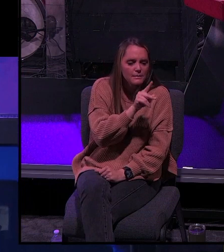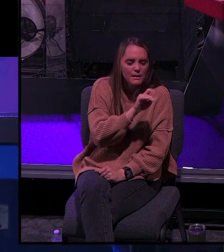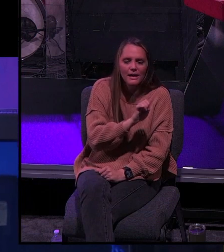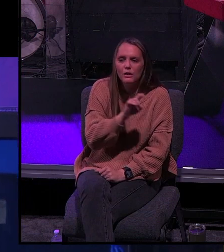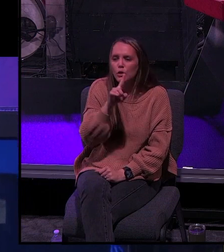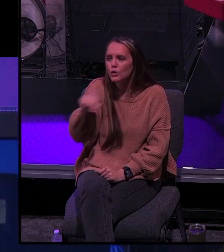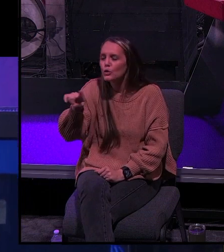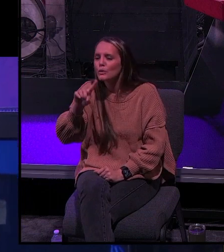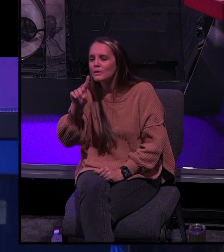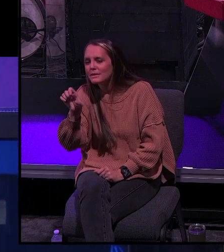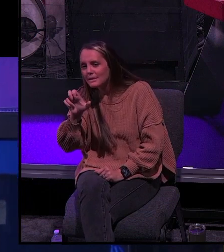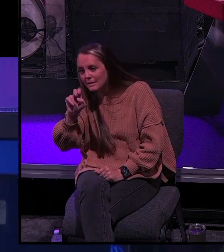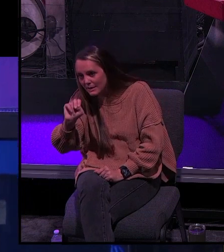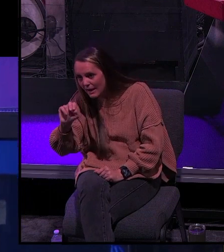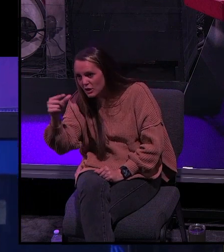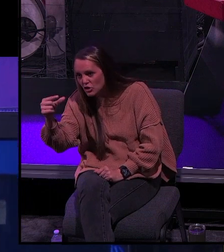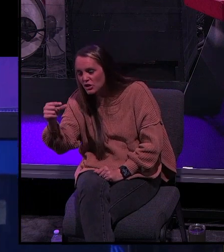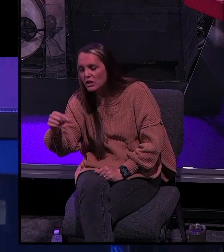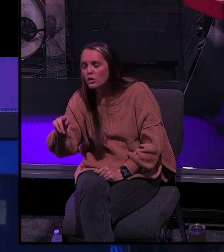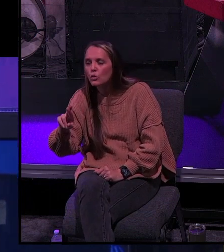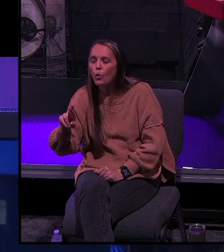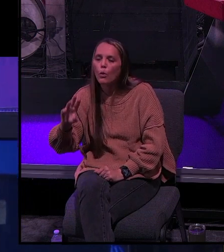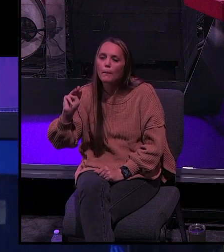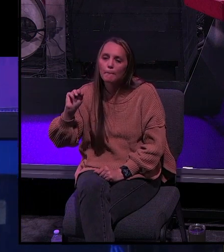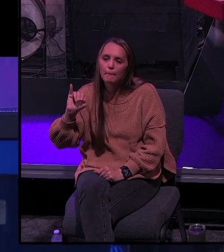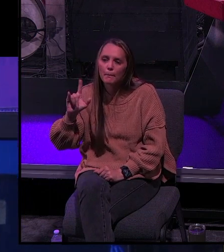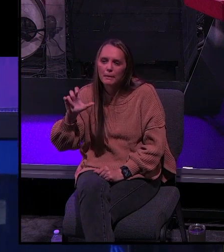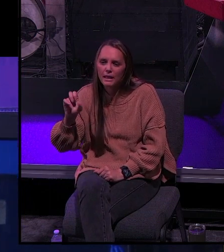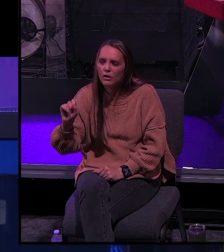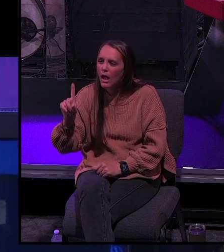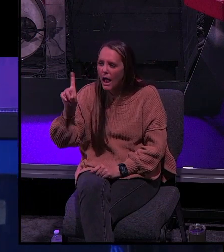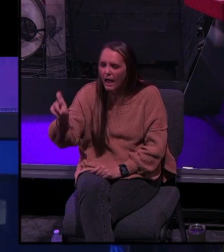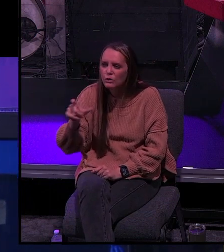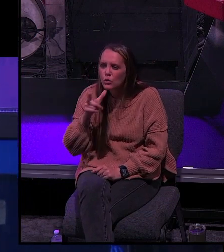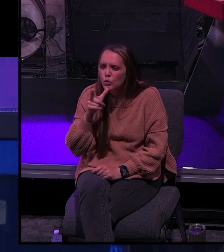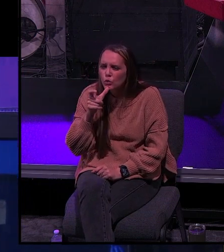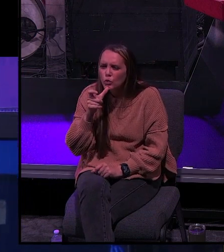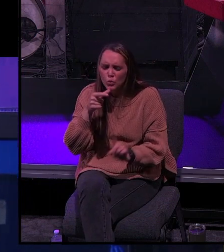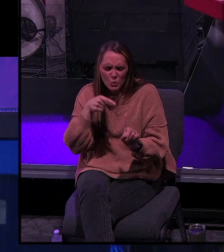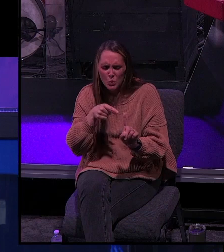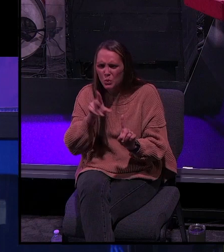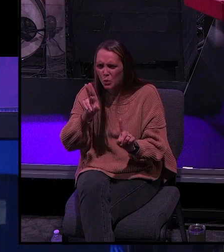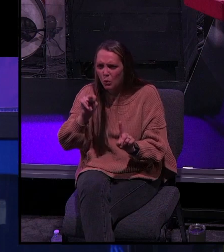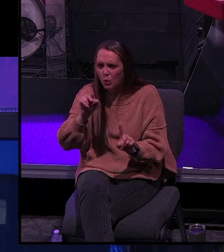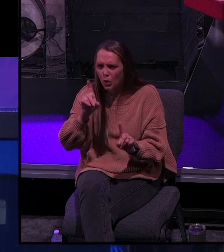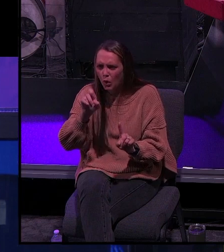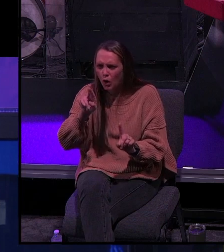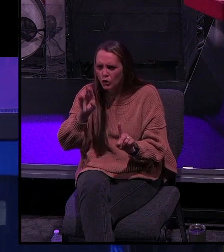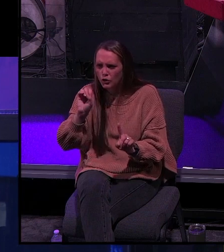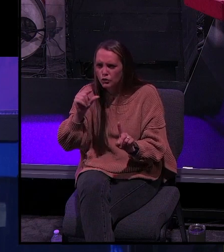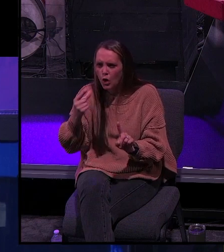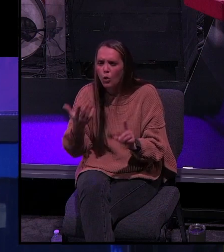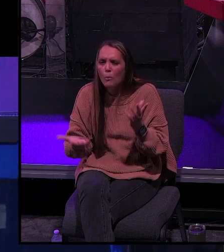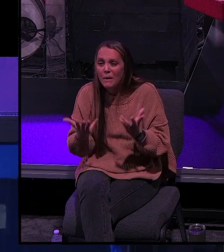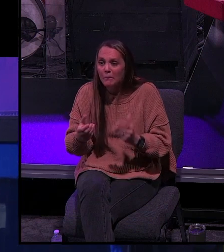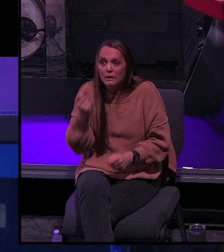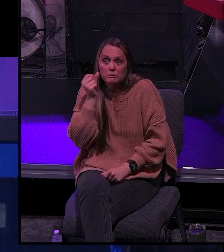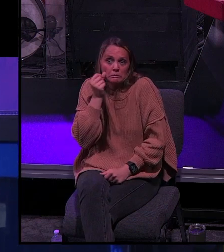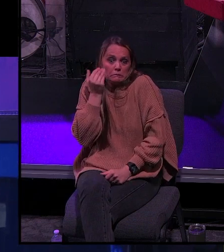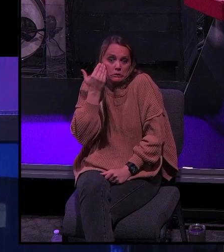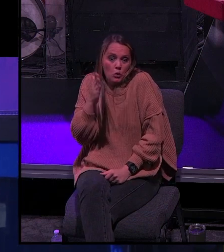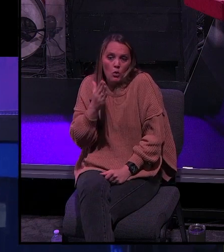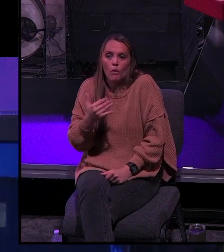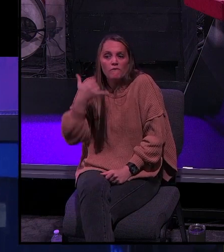need to ask an Xer or a boomer afterward who Underdog is and what a phone booth is, we totally understand. It's all